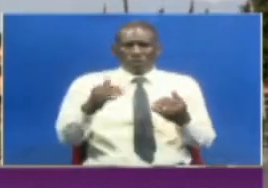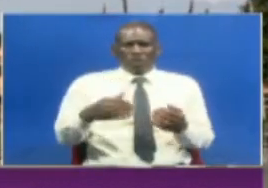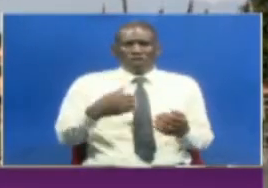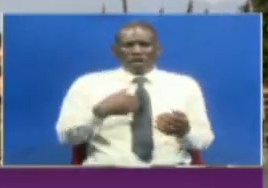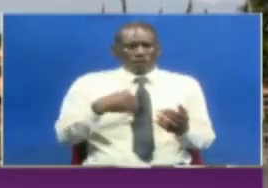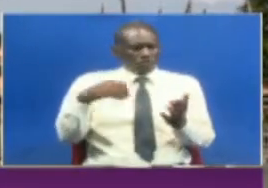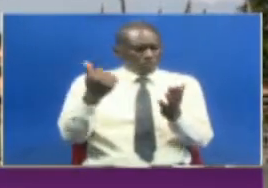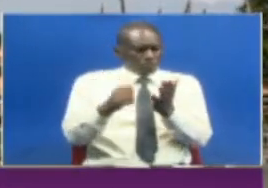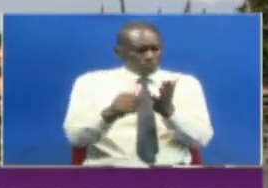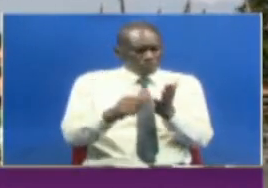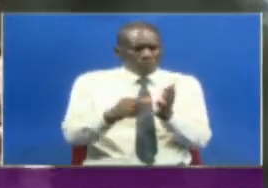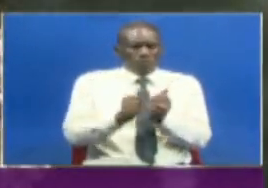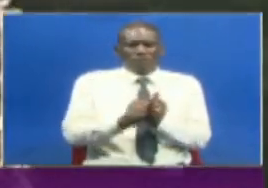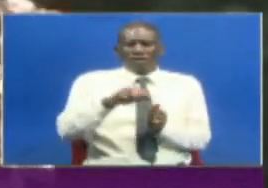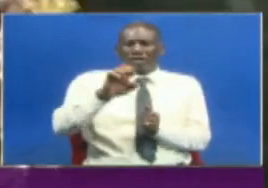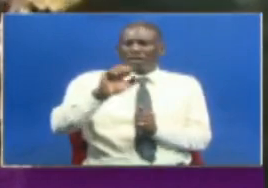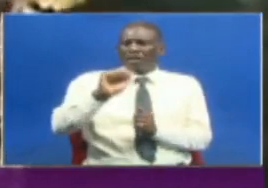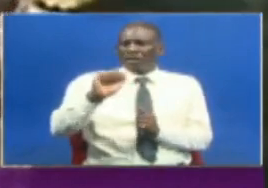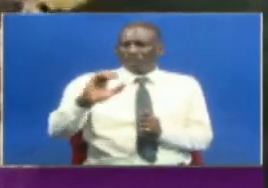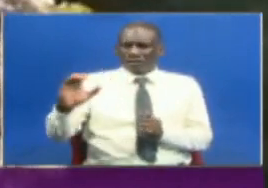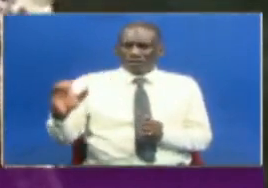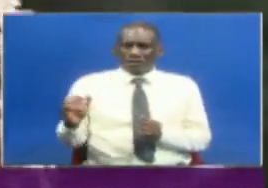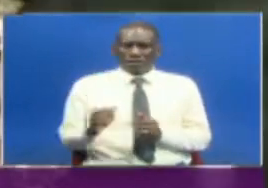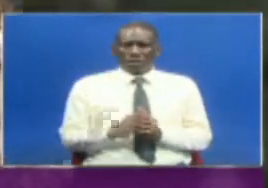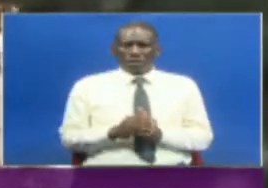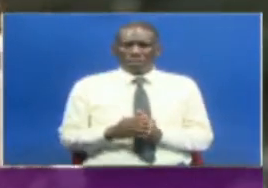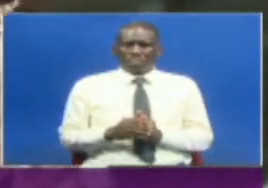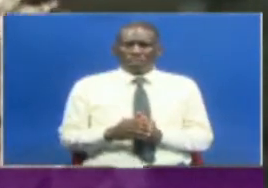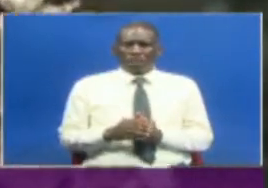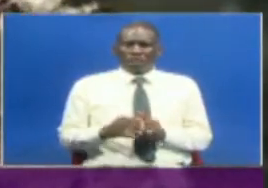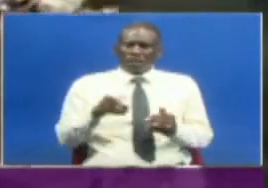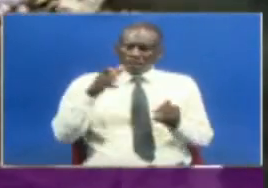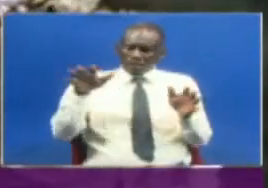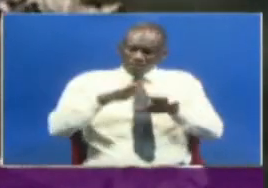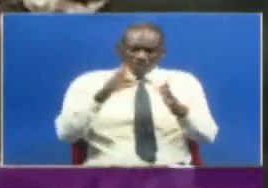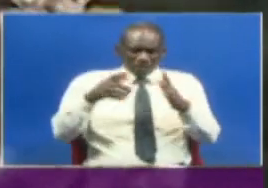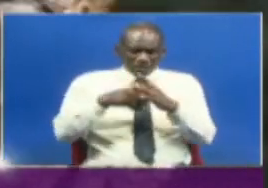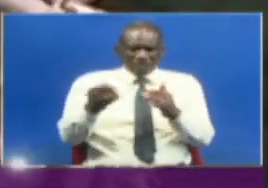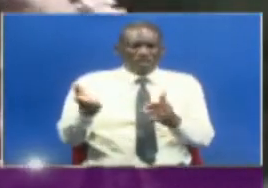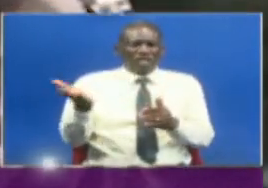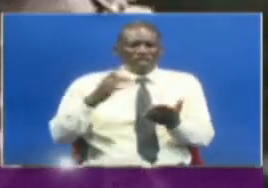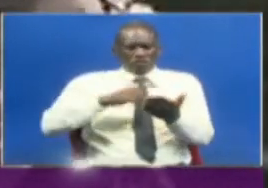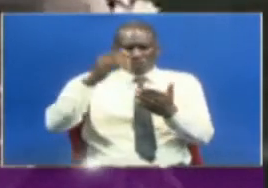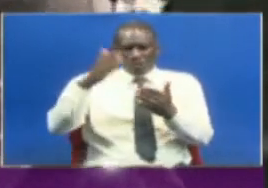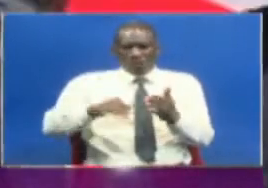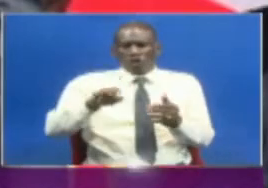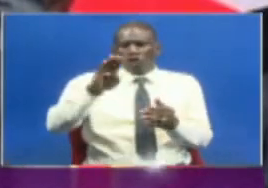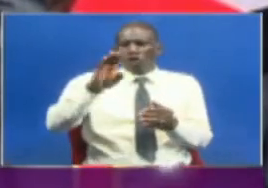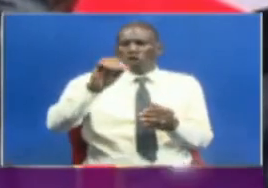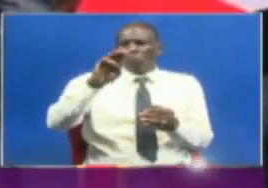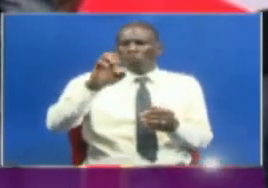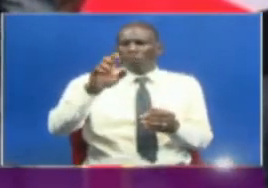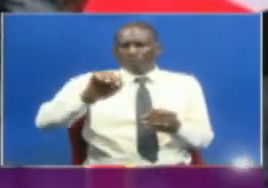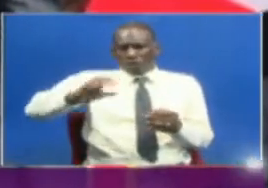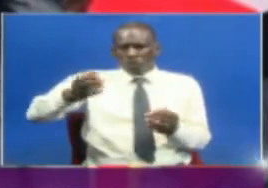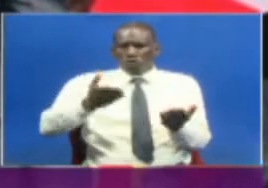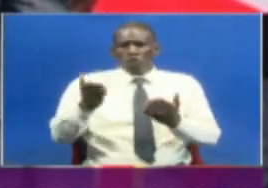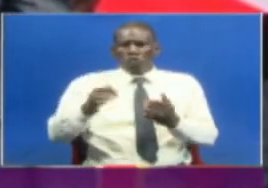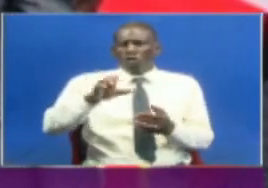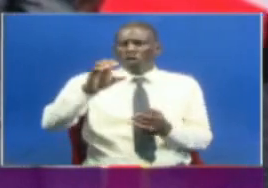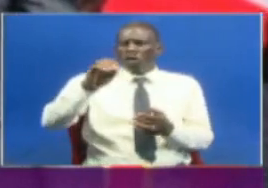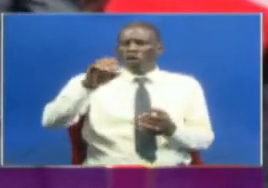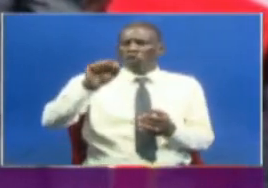with EACC. It all started over the weekend in Bomet County, where Osoro